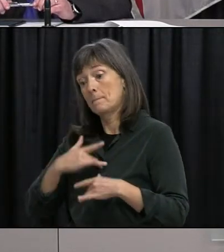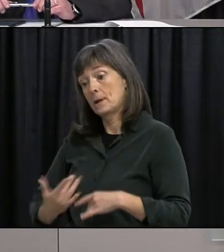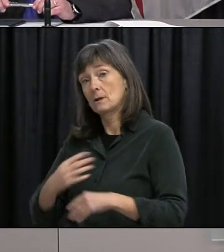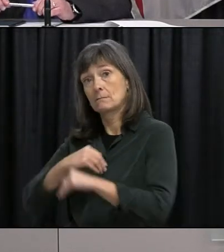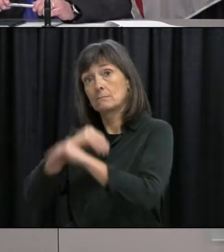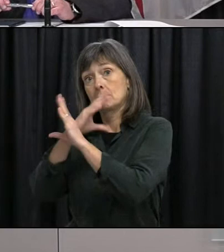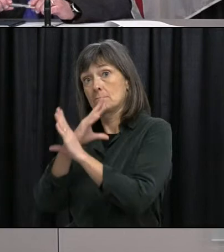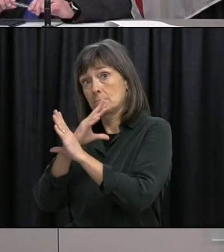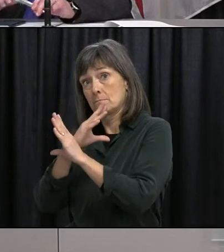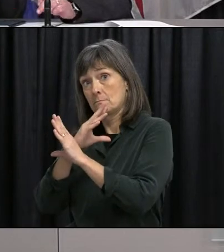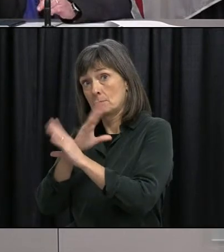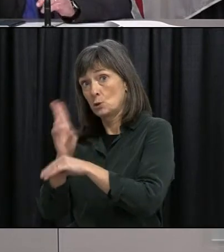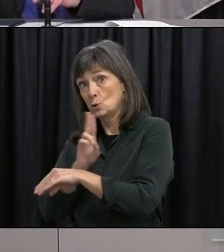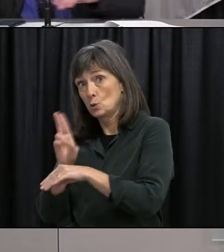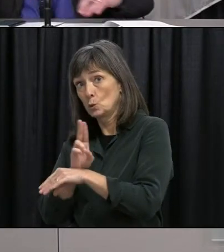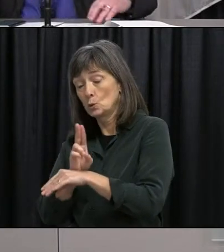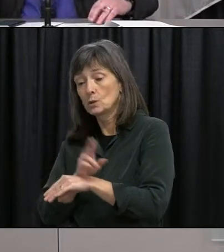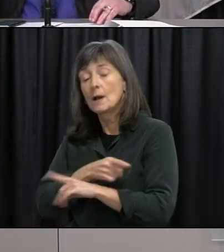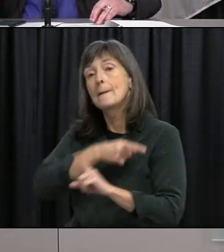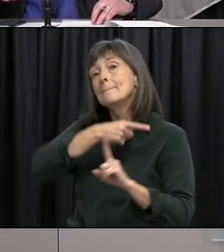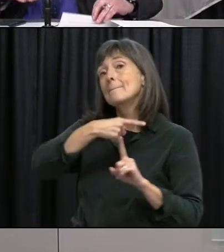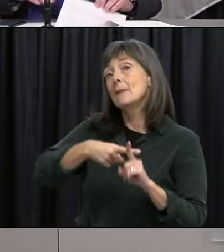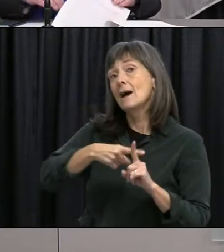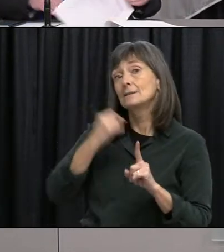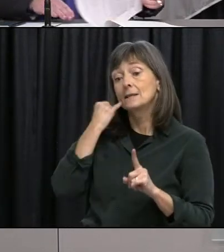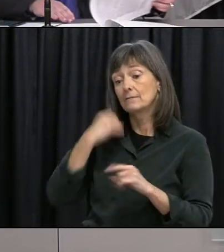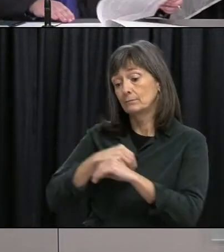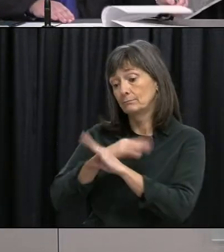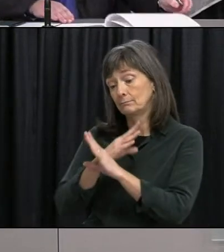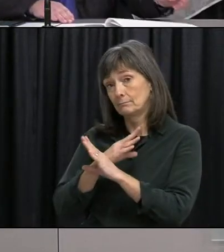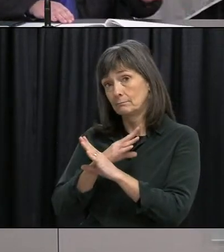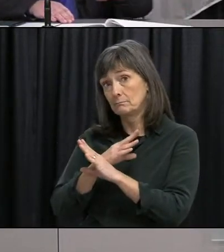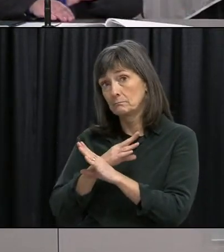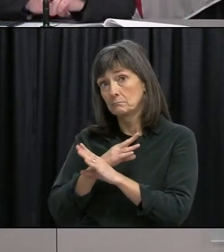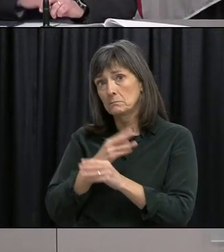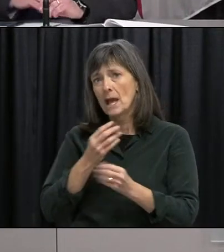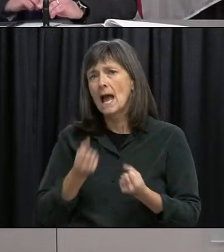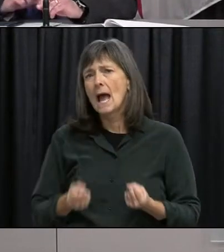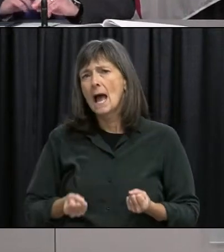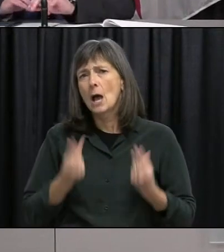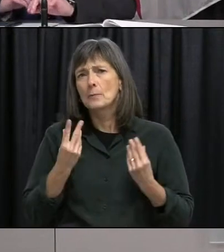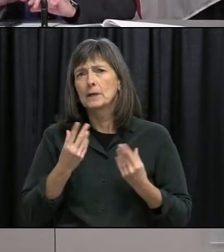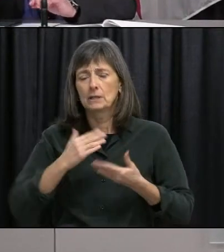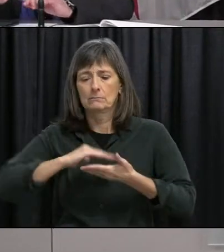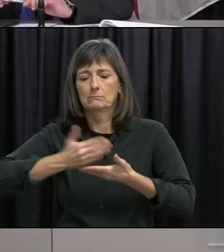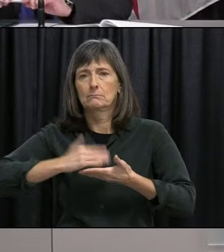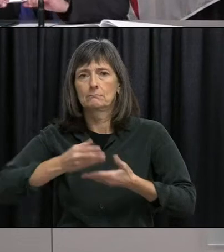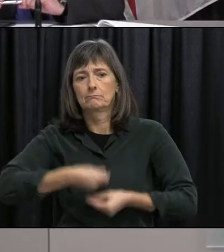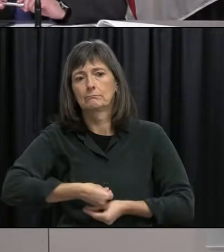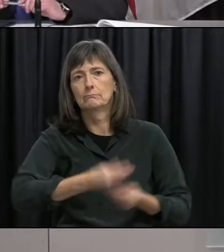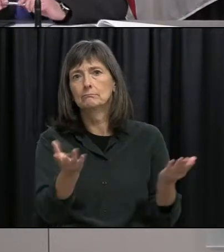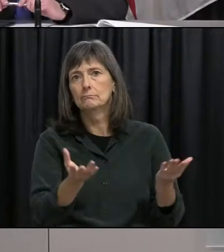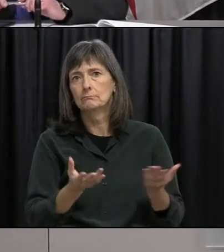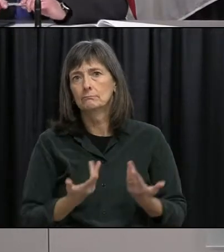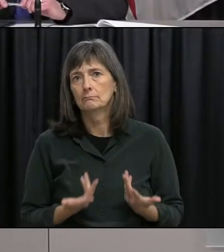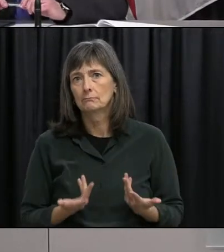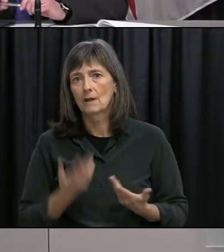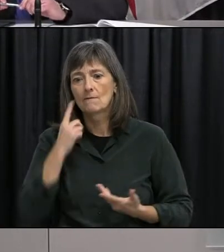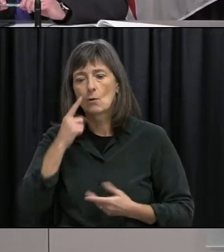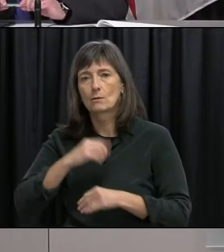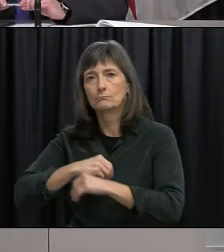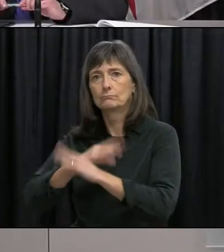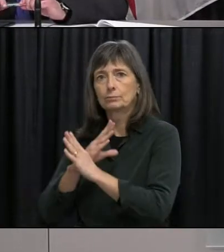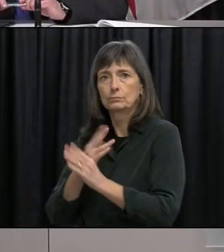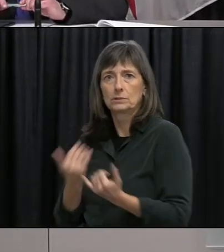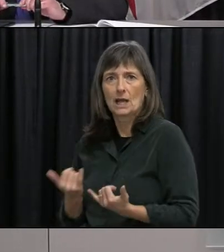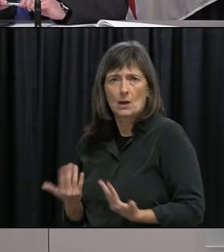Chromebook numbers are that were to be deployed across the province to students in order to make sure that they could do online learning? Yeah. I'll ask